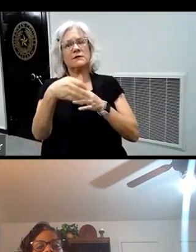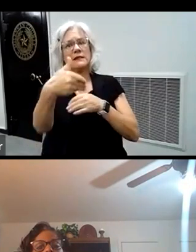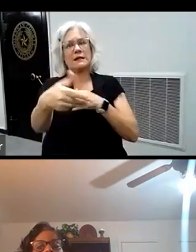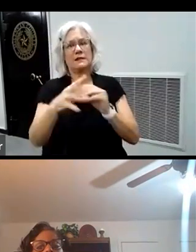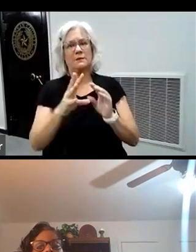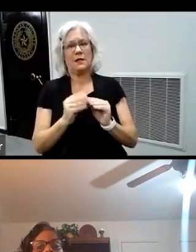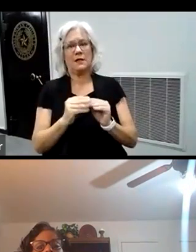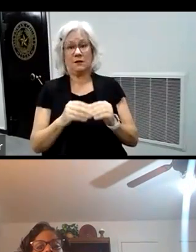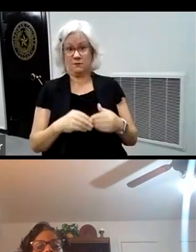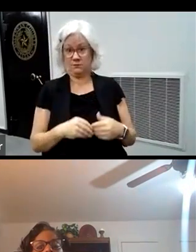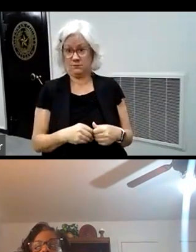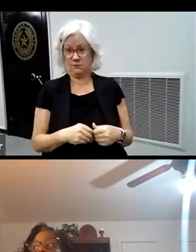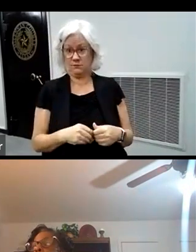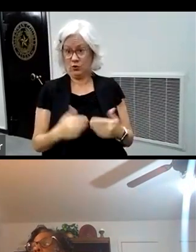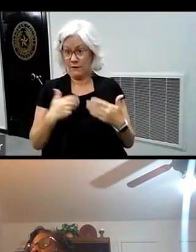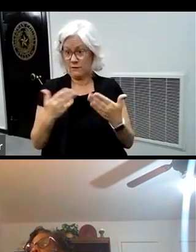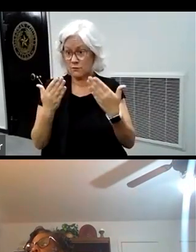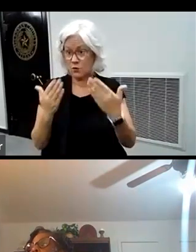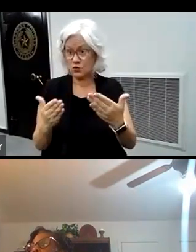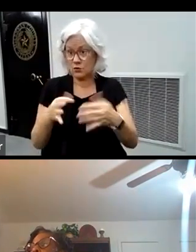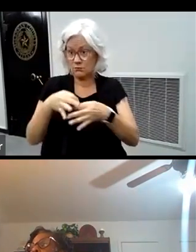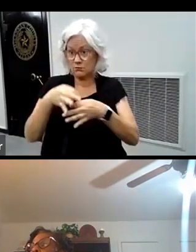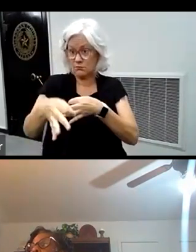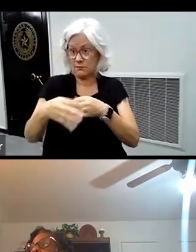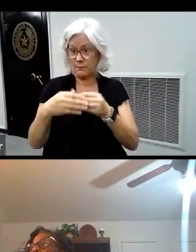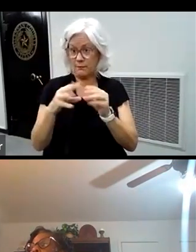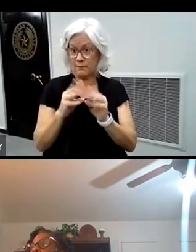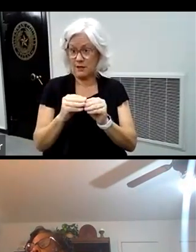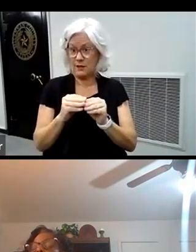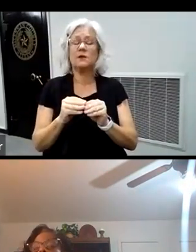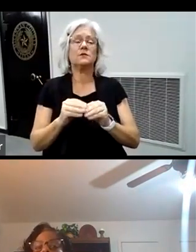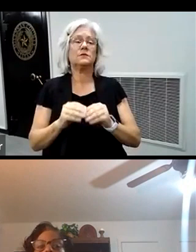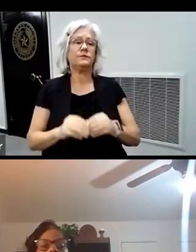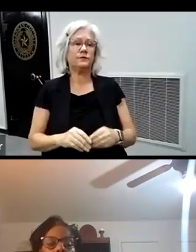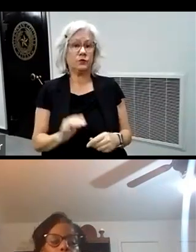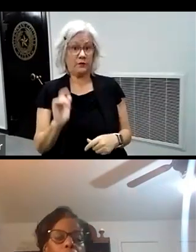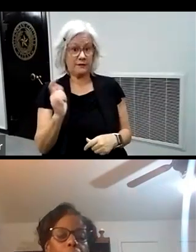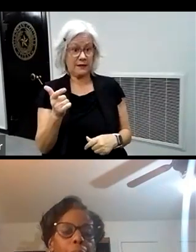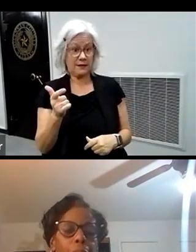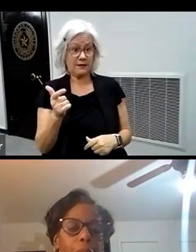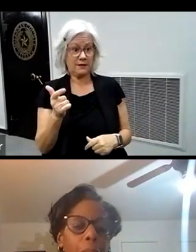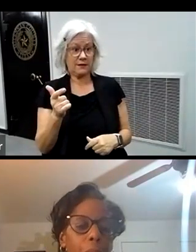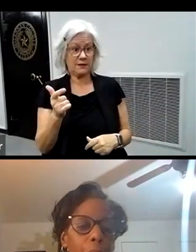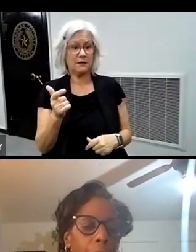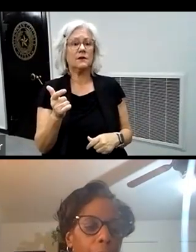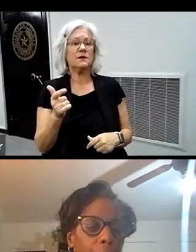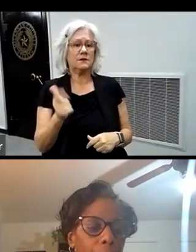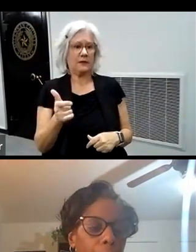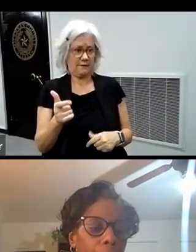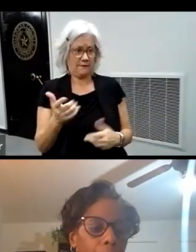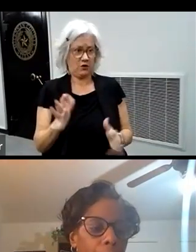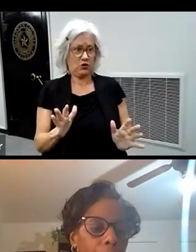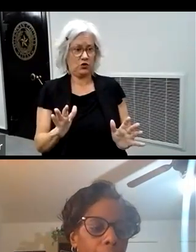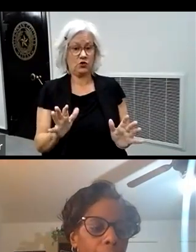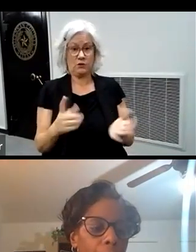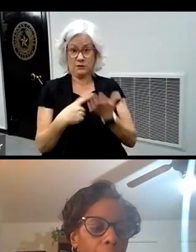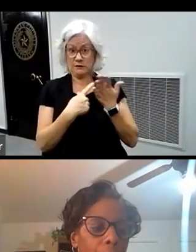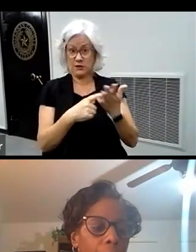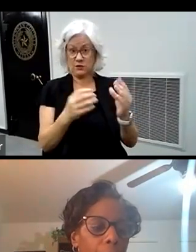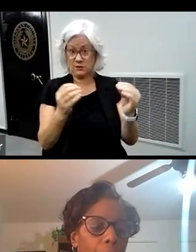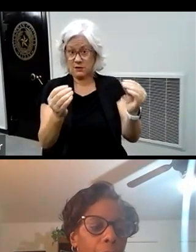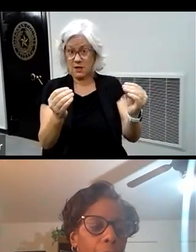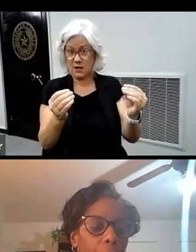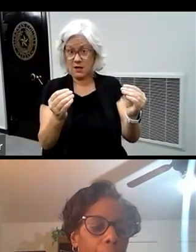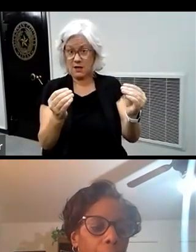Is there a motion to defer? Motion to defer. Or second? Second. Motion made and second. Any discussion? No